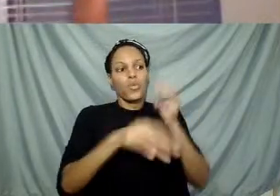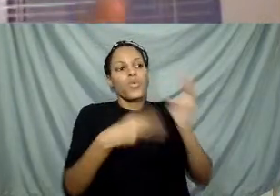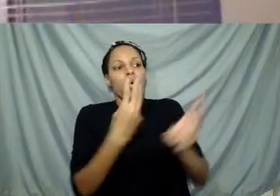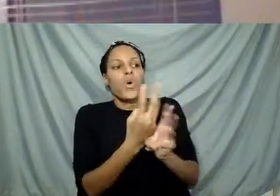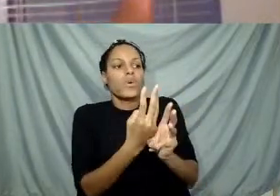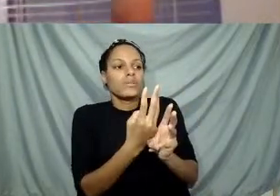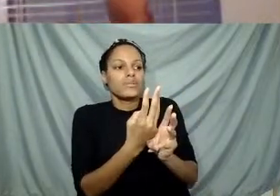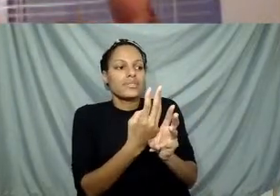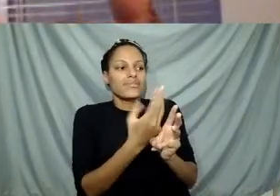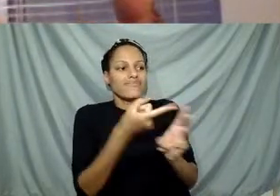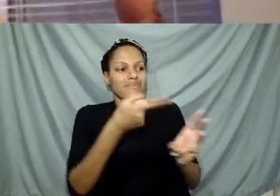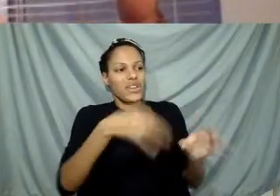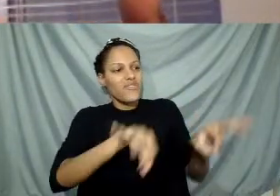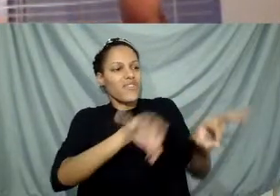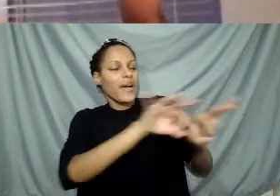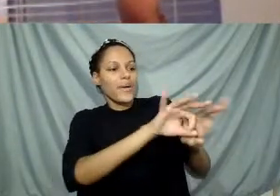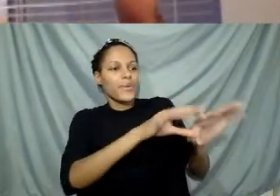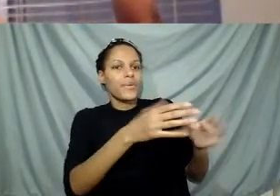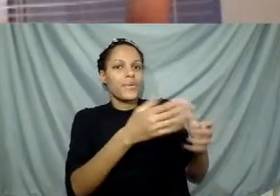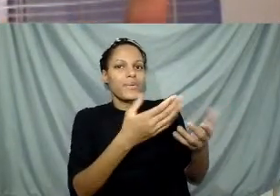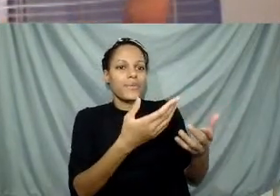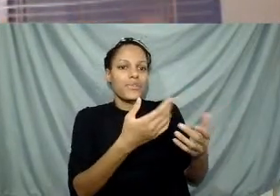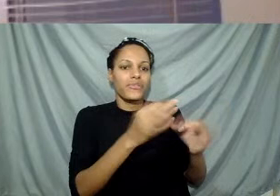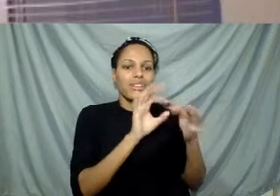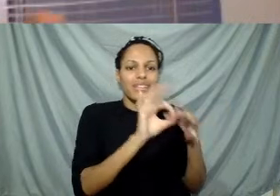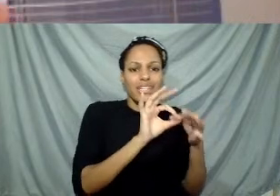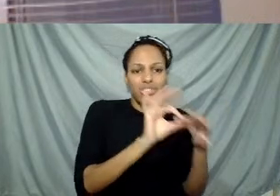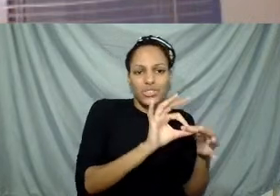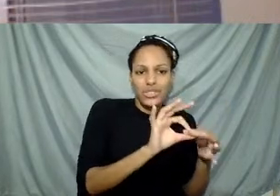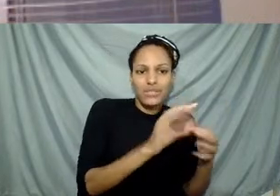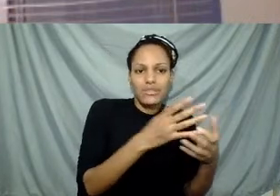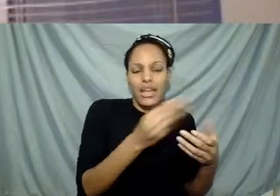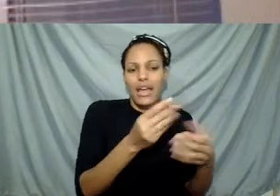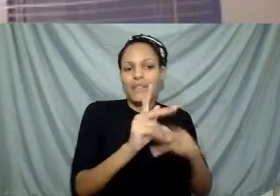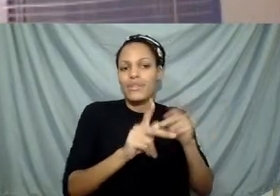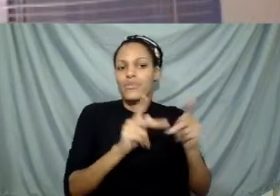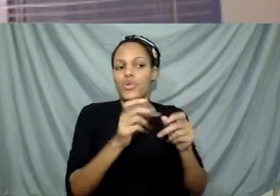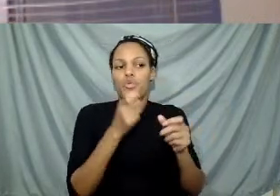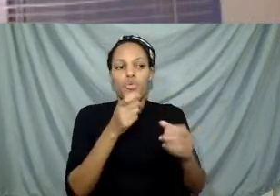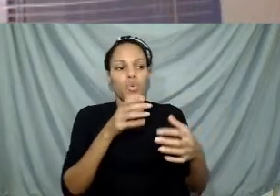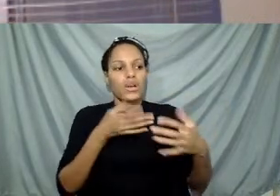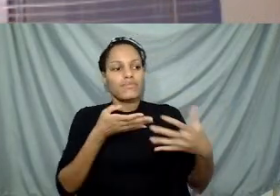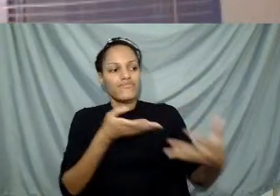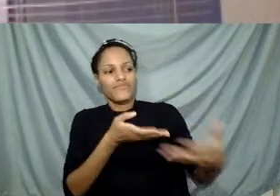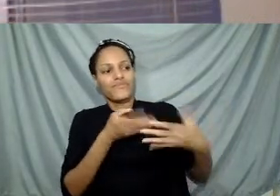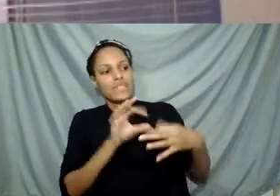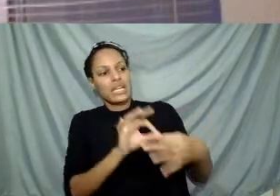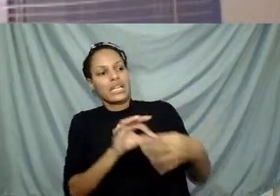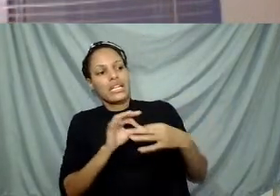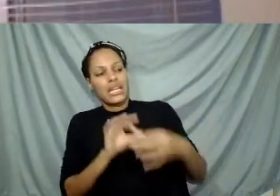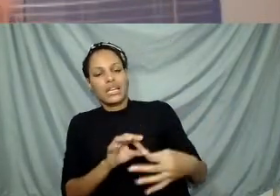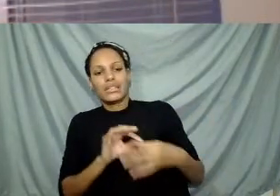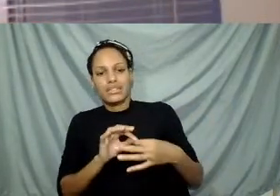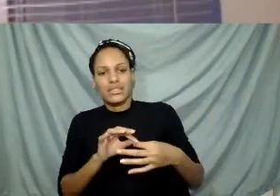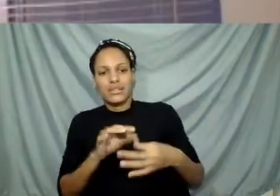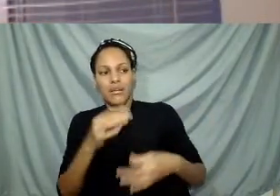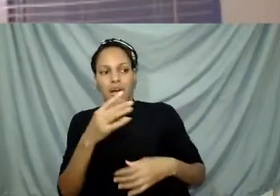relationships and people who relate to you based on how they